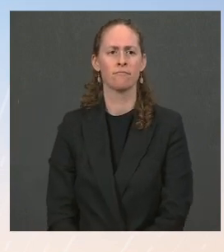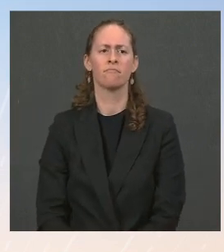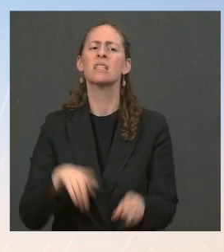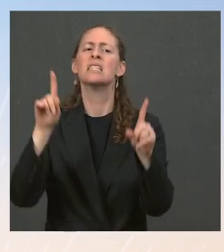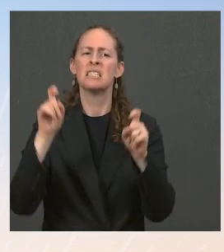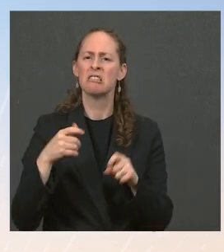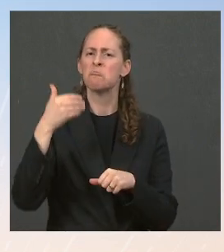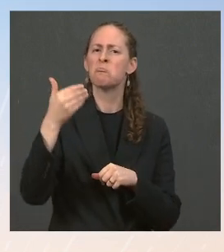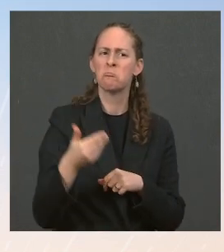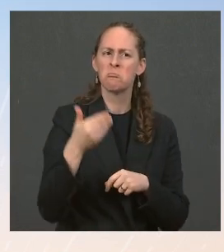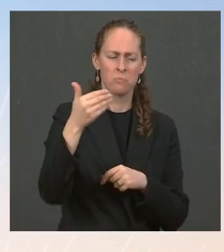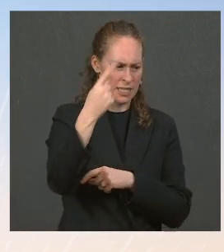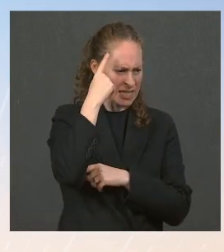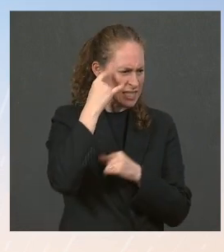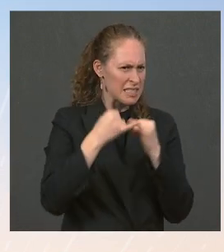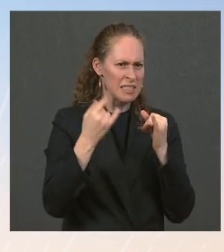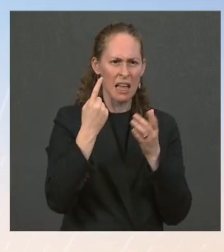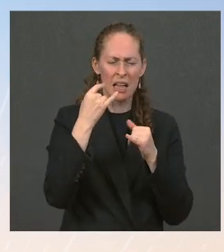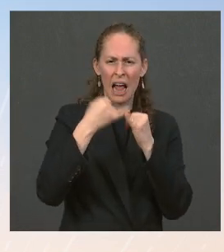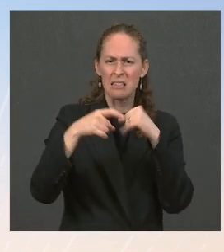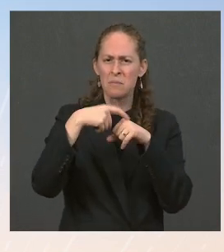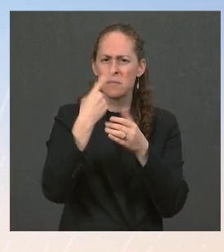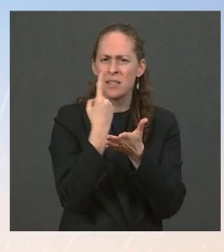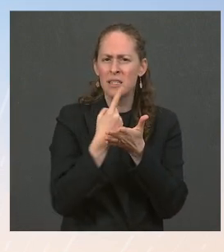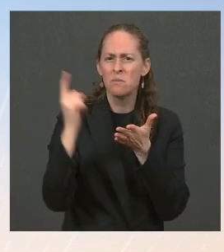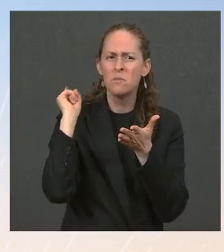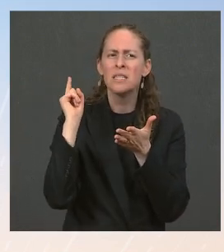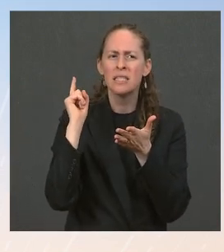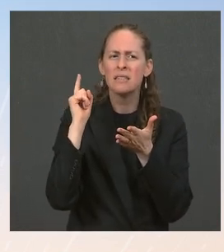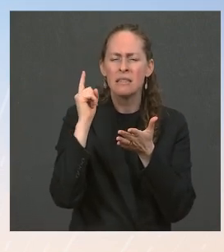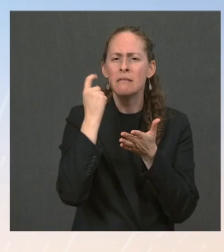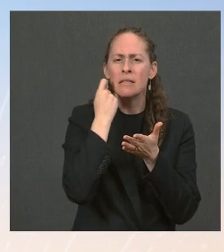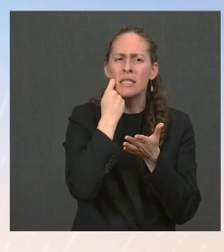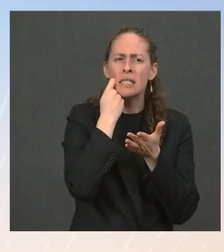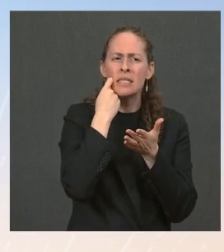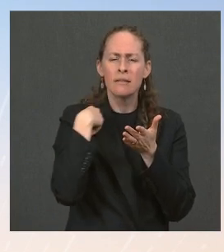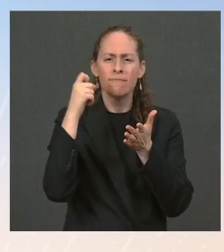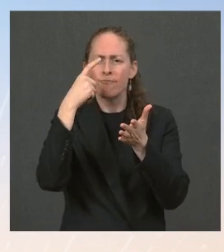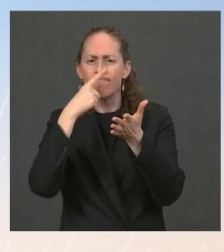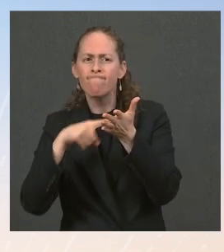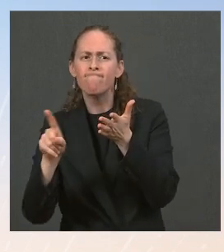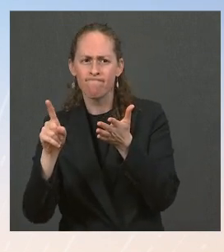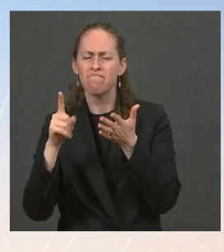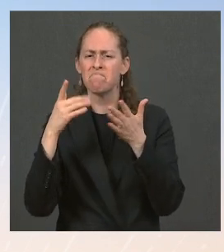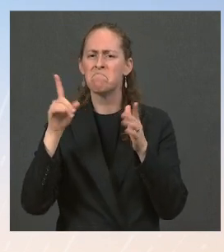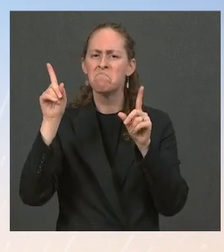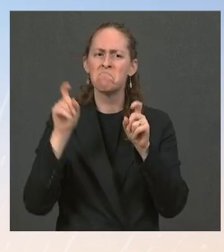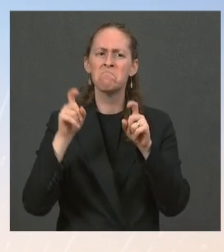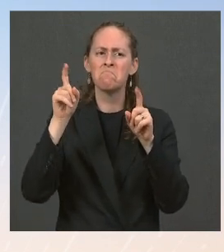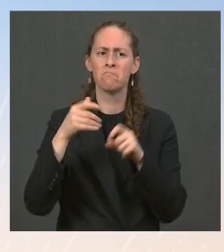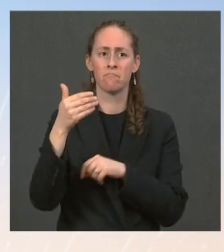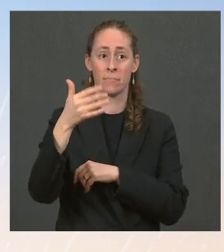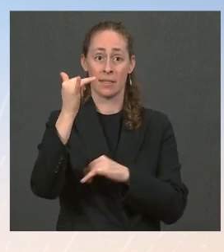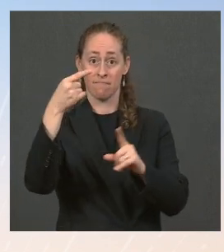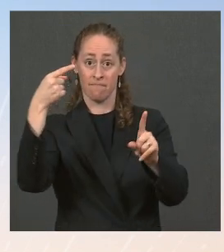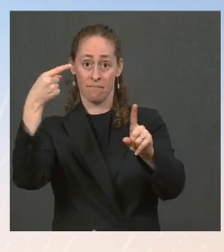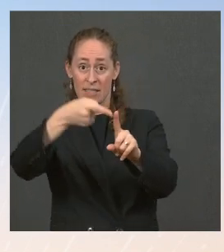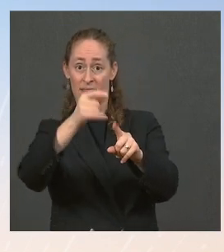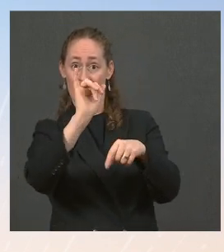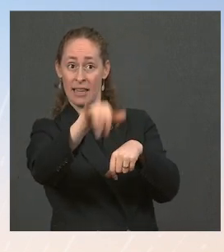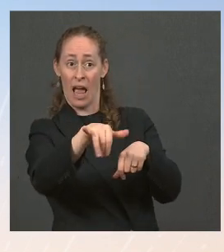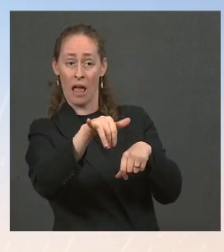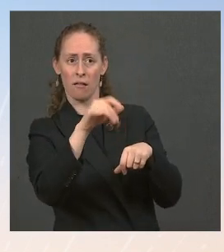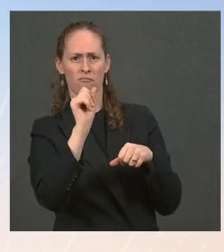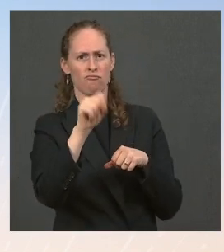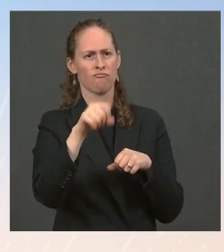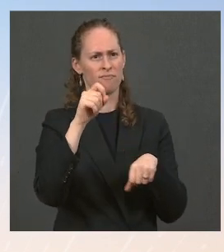tested last week. I can check if there's more recent tests over the last several days. But as it relates to this specific incident, of course, we take our